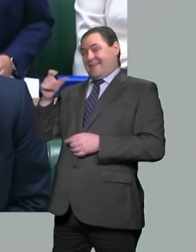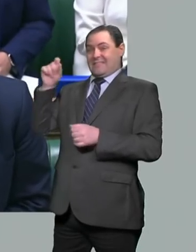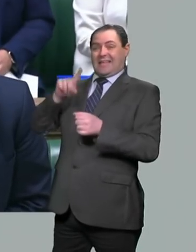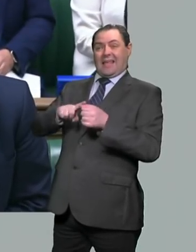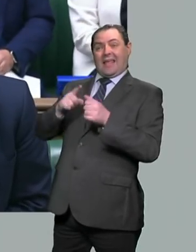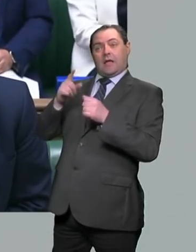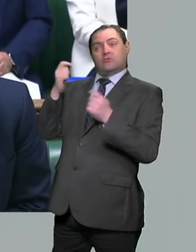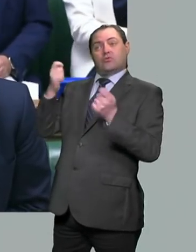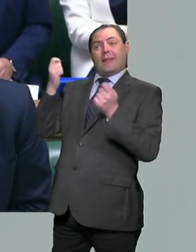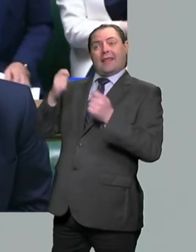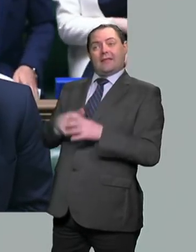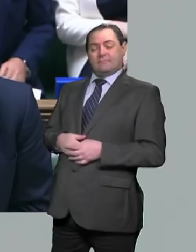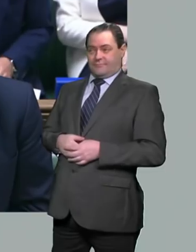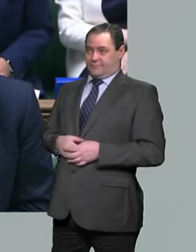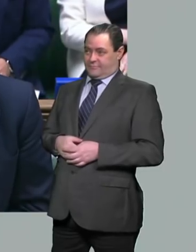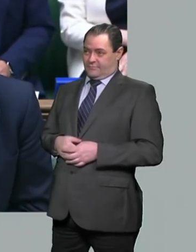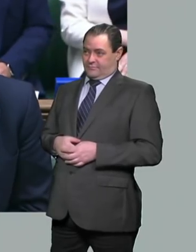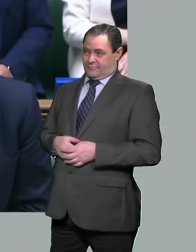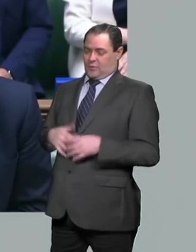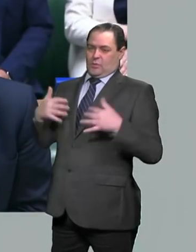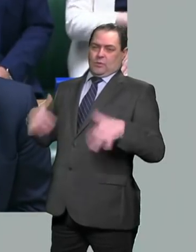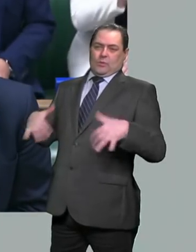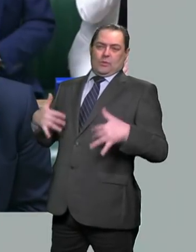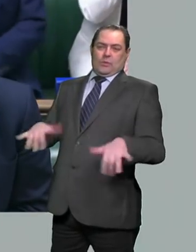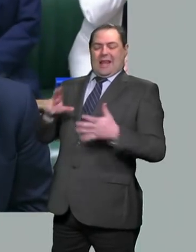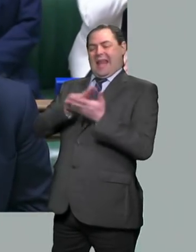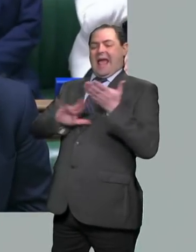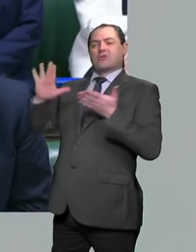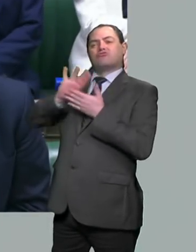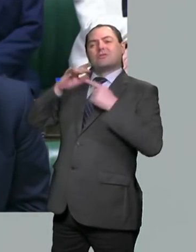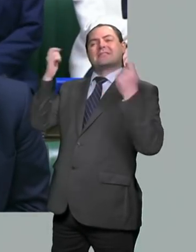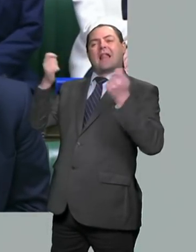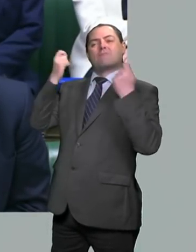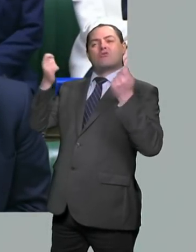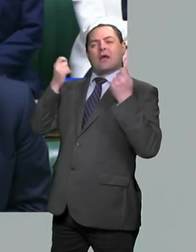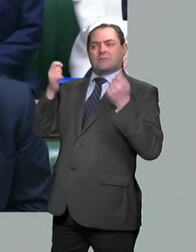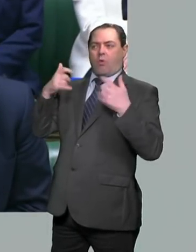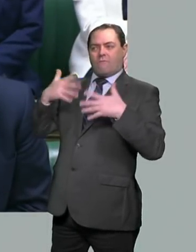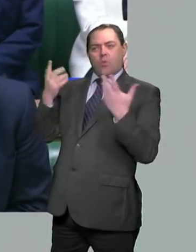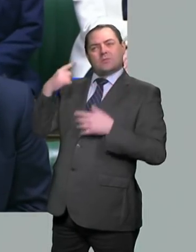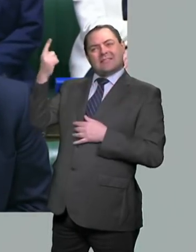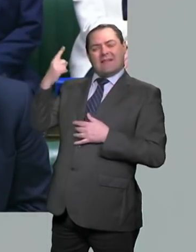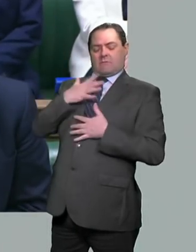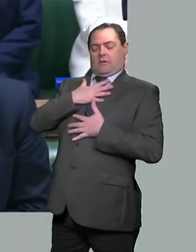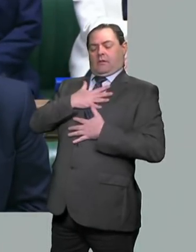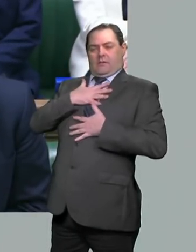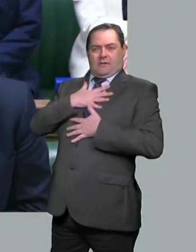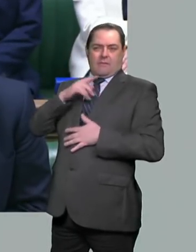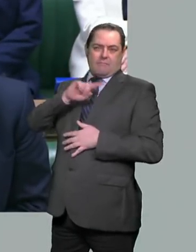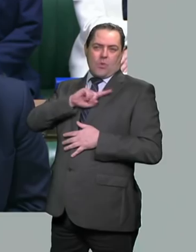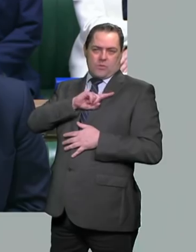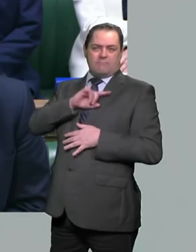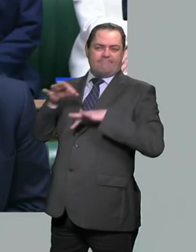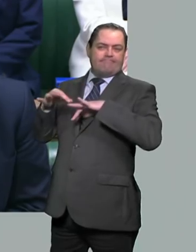jubilee. While it is a moment for national celebration, it will be a day of mixed emotions for Her Majesty, as, of